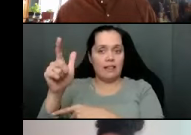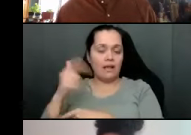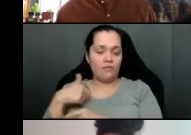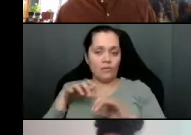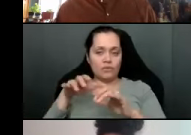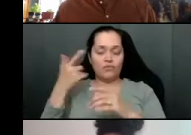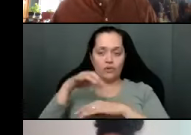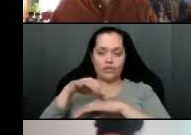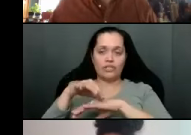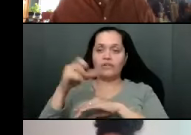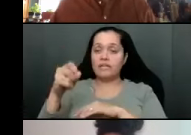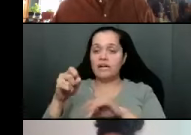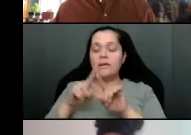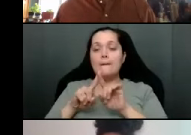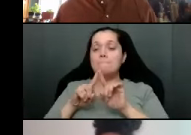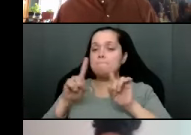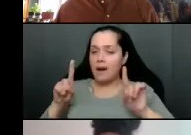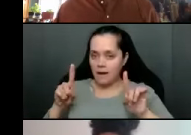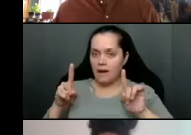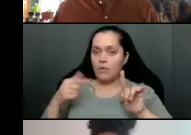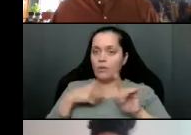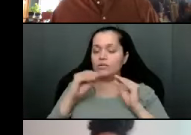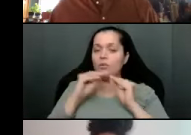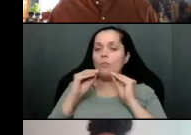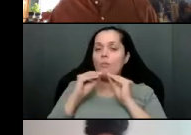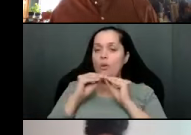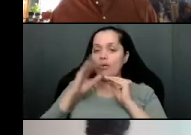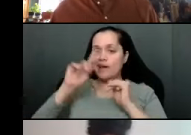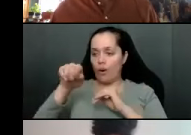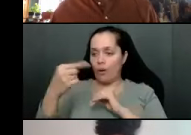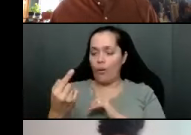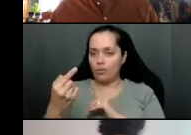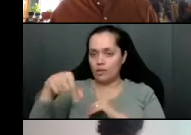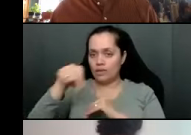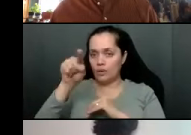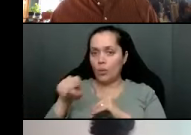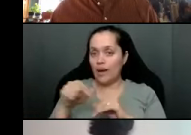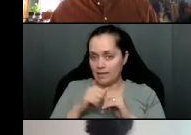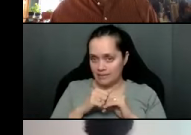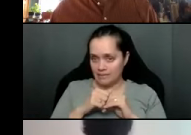in geography. However, we do much more than just map quizzes.